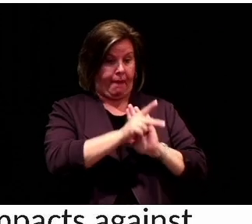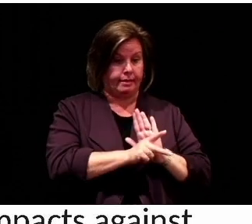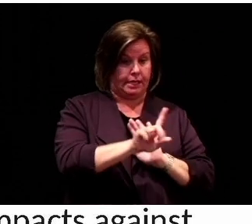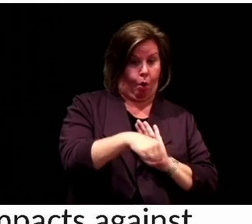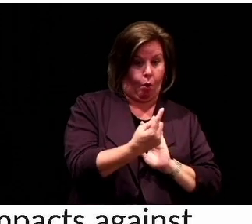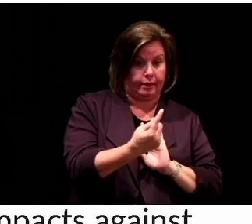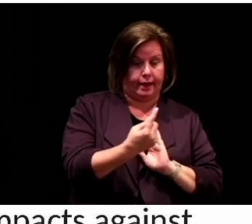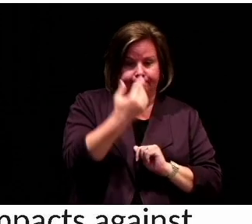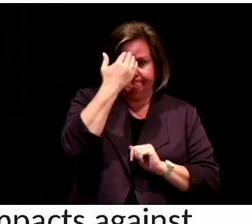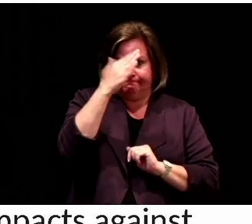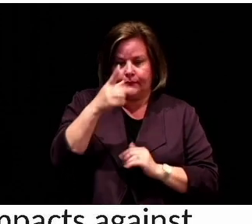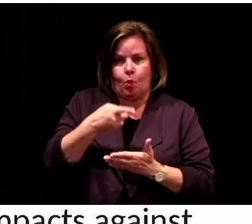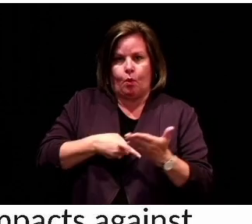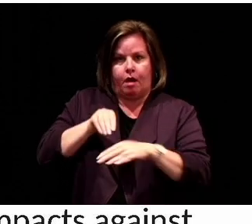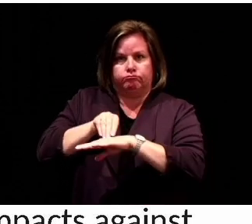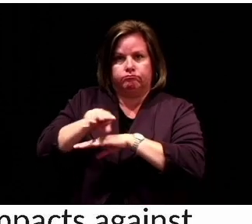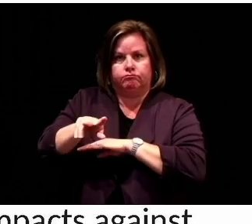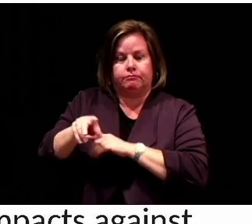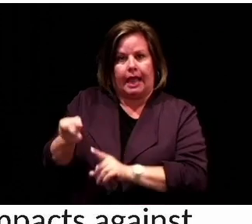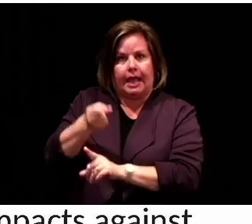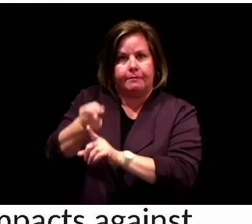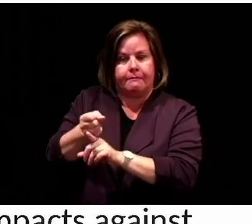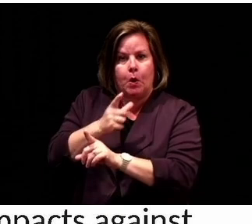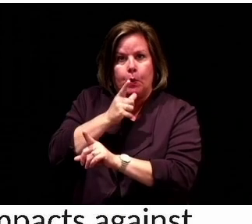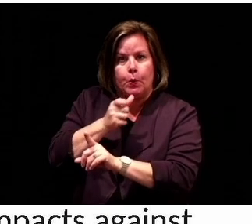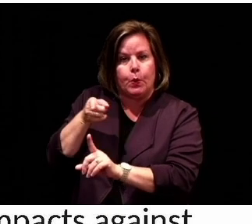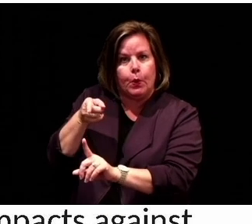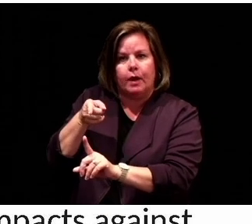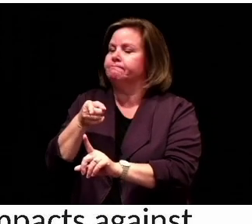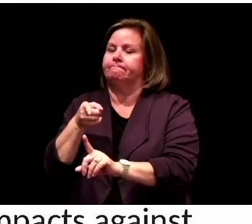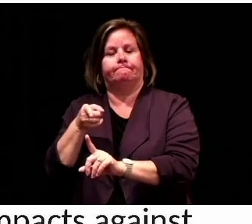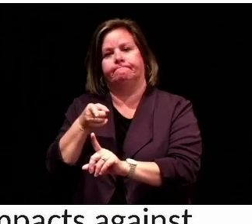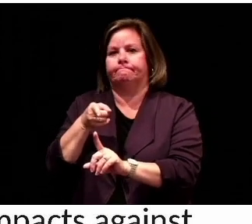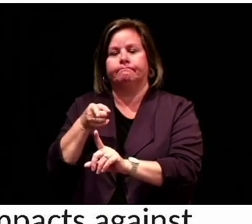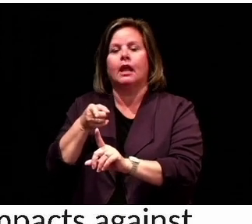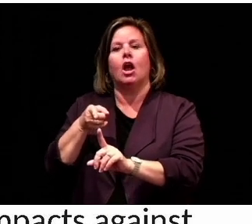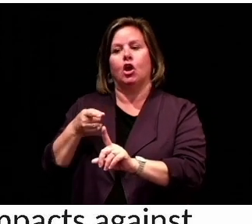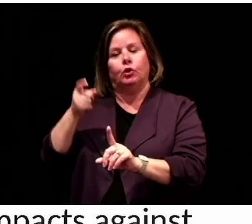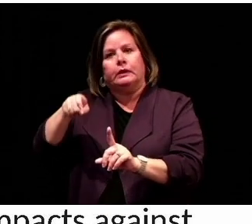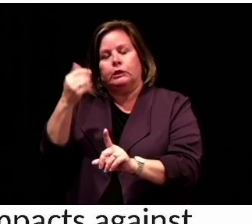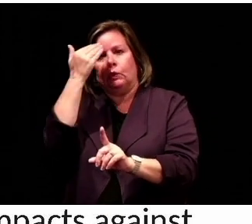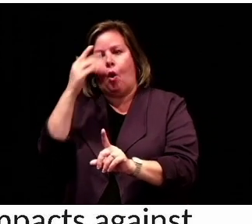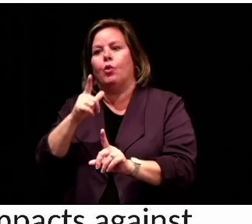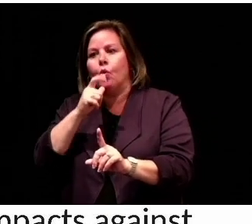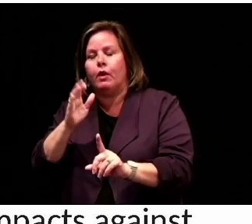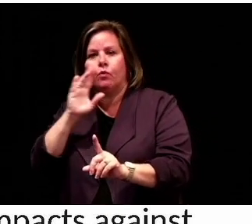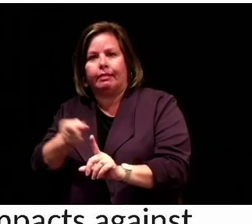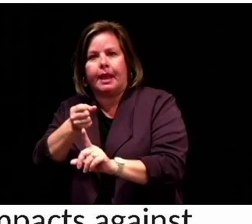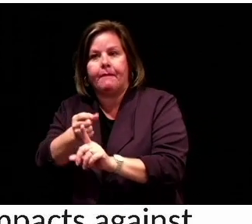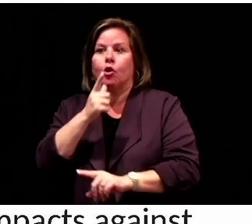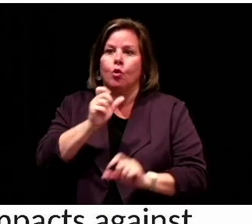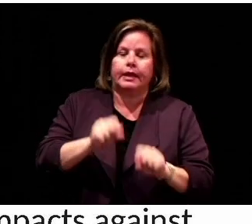what? That disparate impact gets raised. Make sure it gets used. It can be used in eviction cases. It can use not